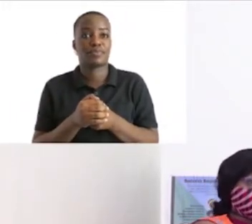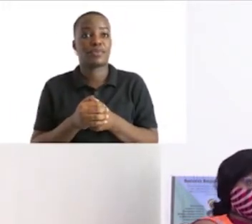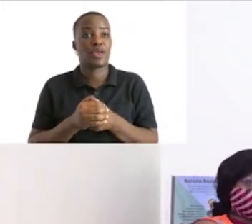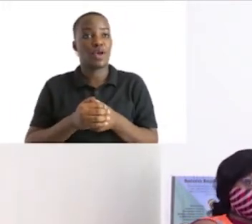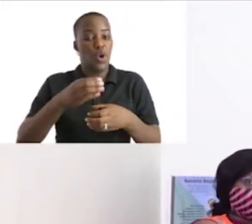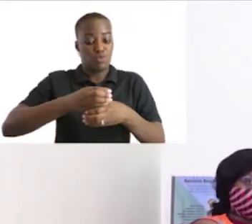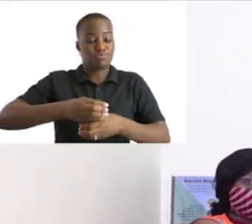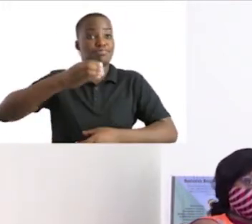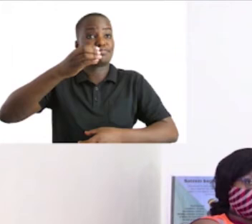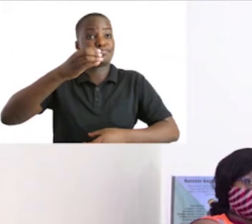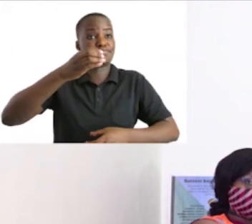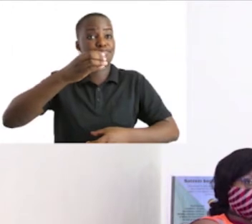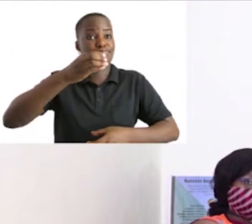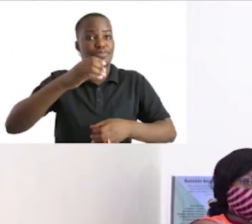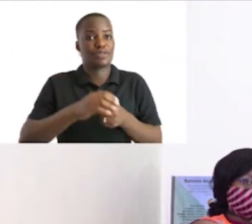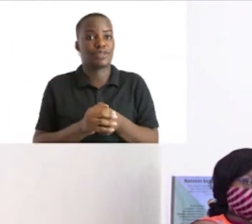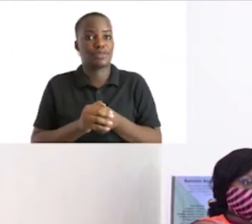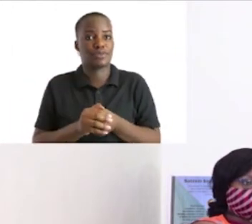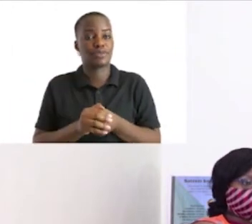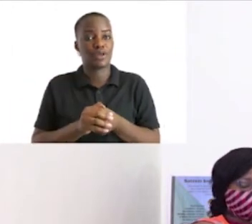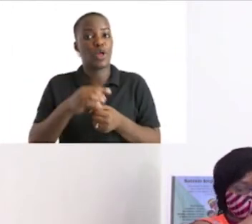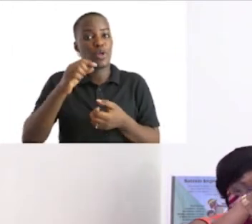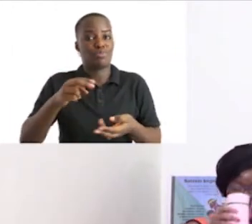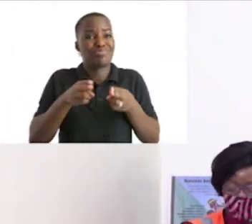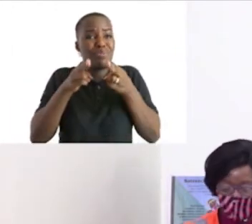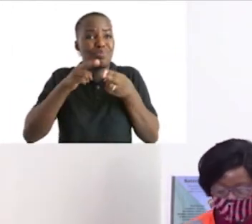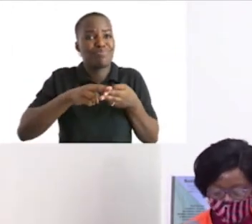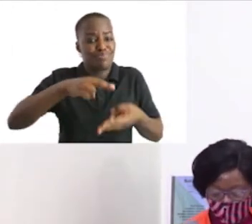bottle that is longer than our pencil,